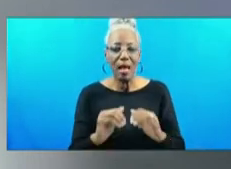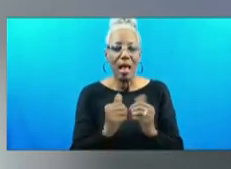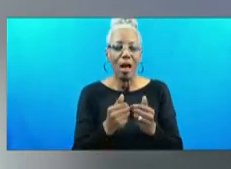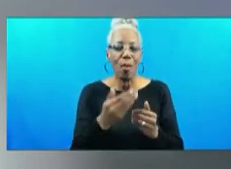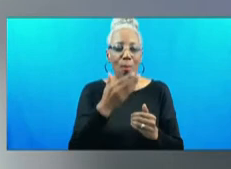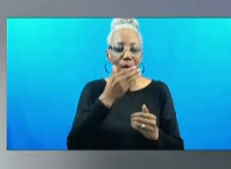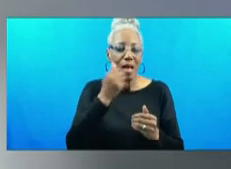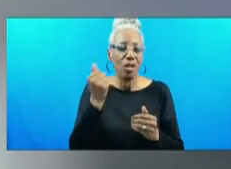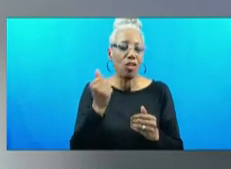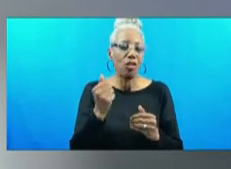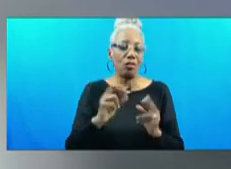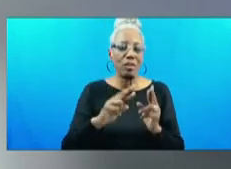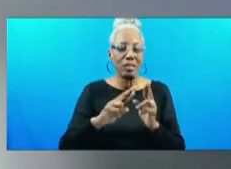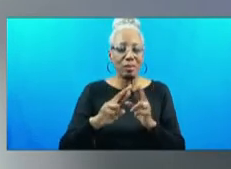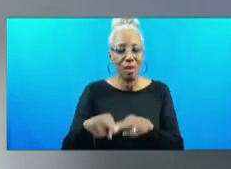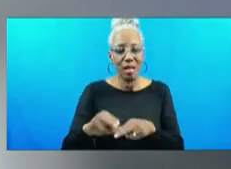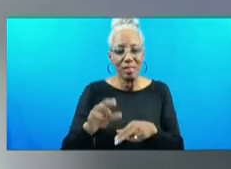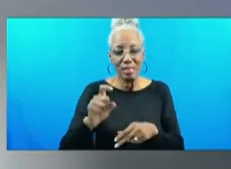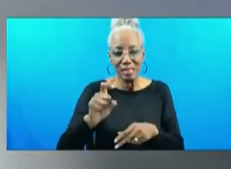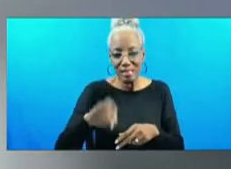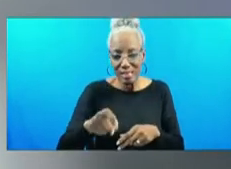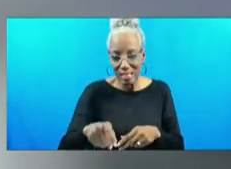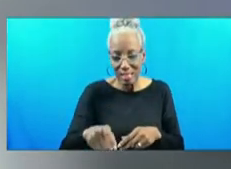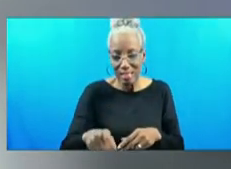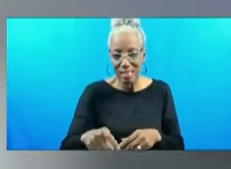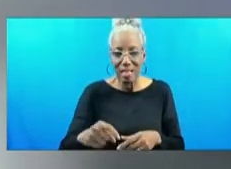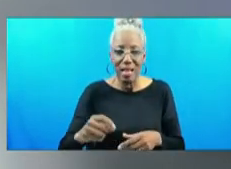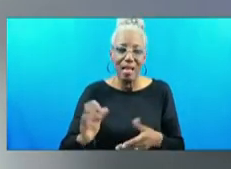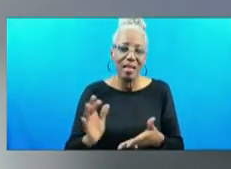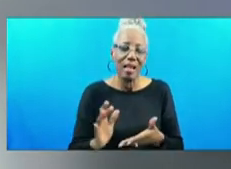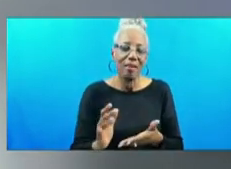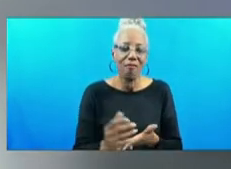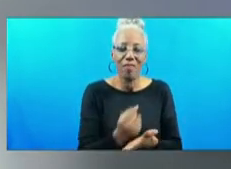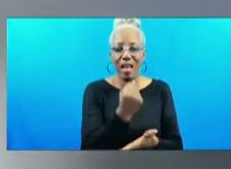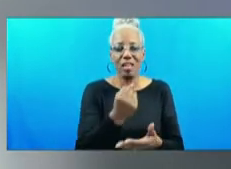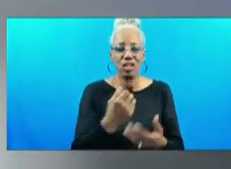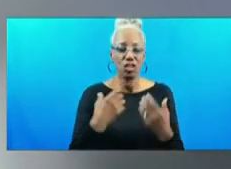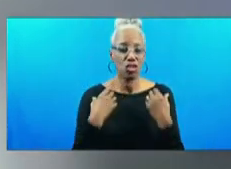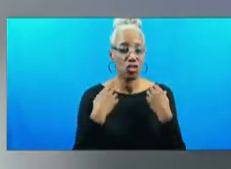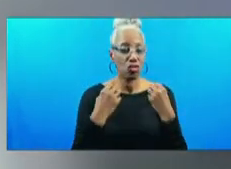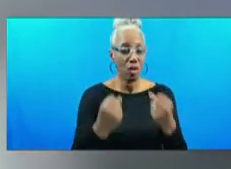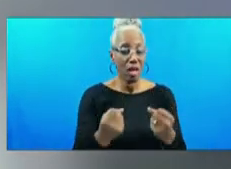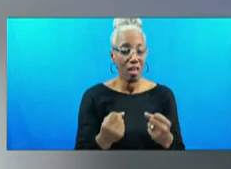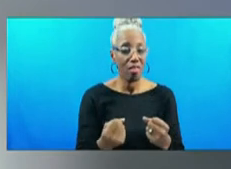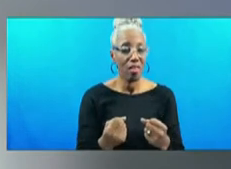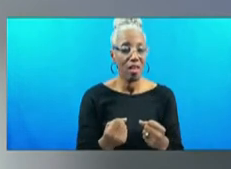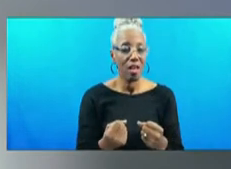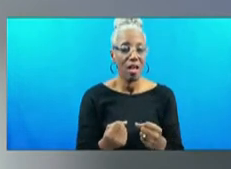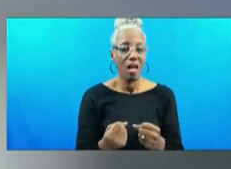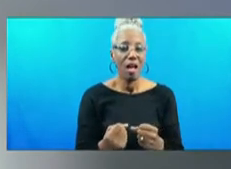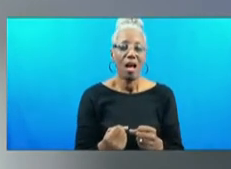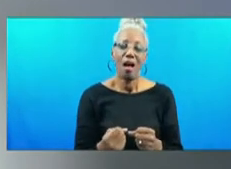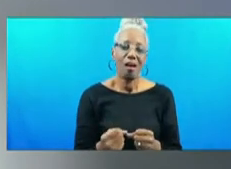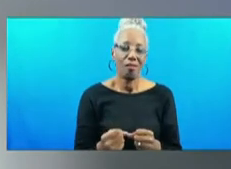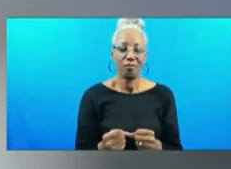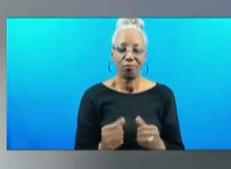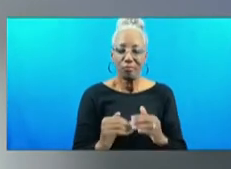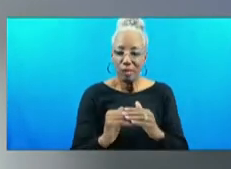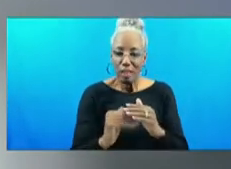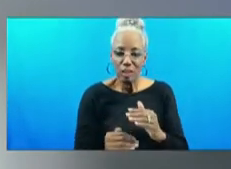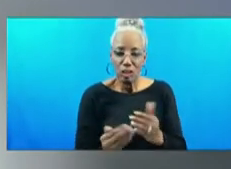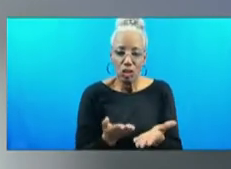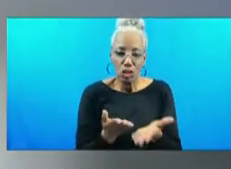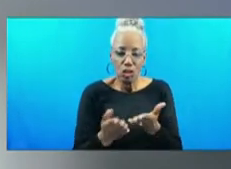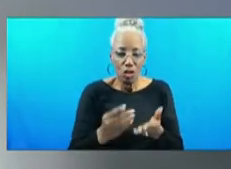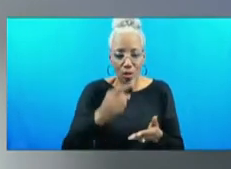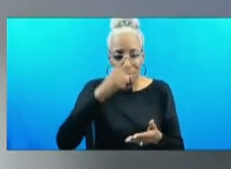leverage the strengths, and seek the input of underserved Black and Brown communities in coming up with solutions which affect us